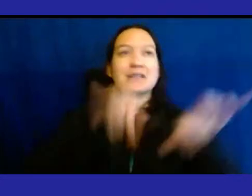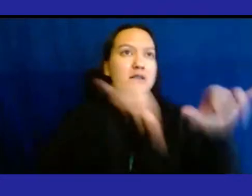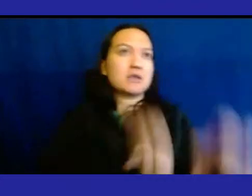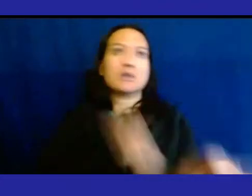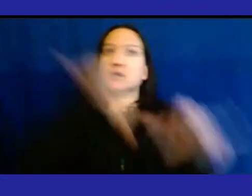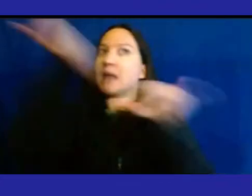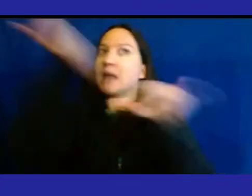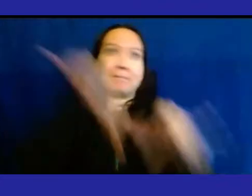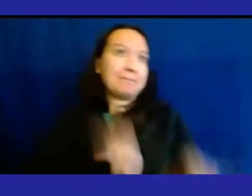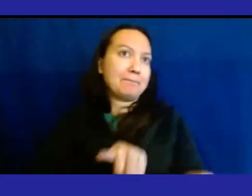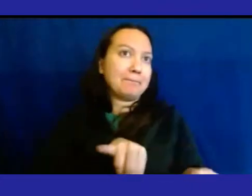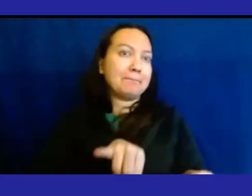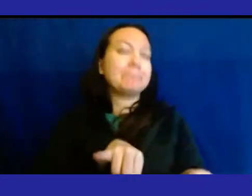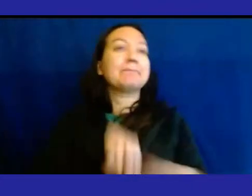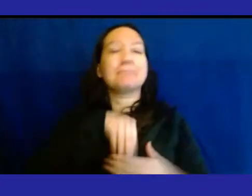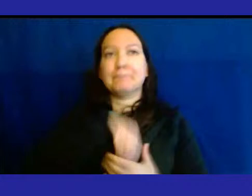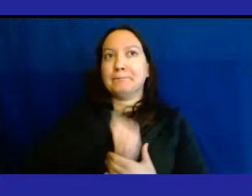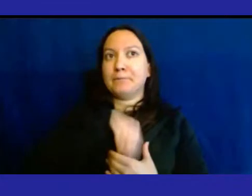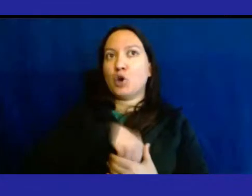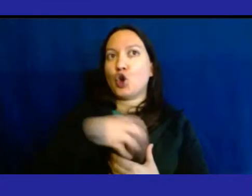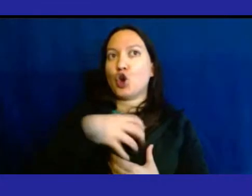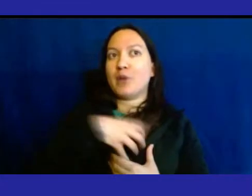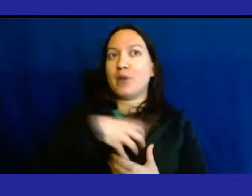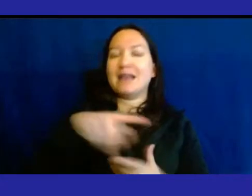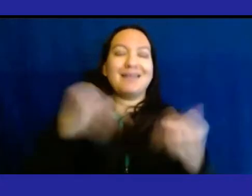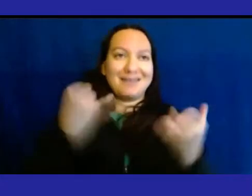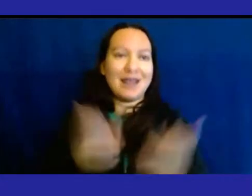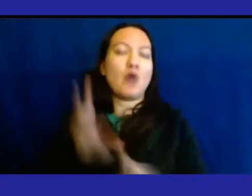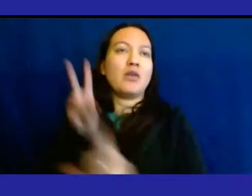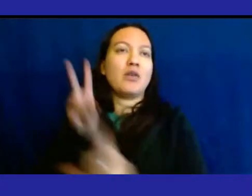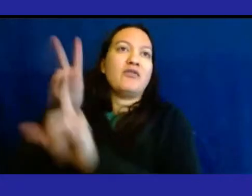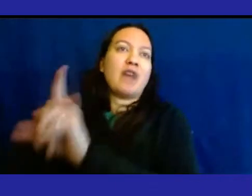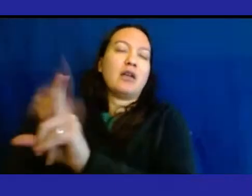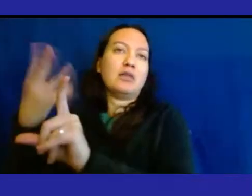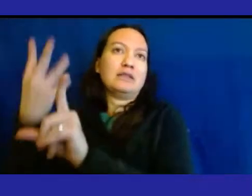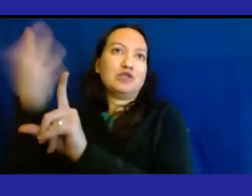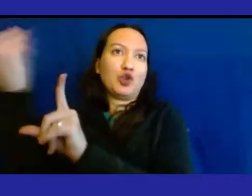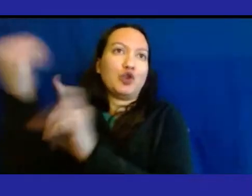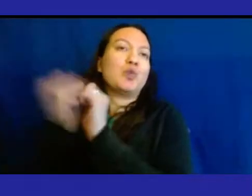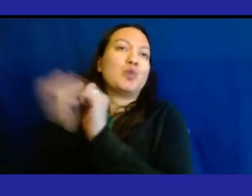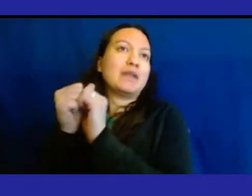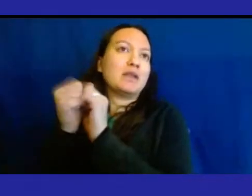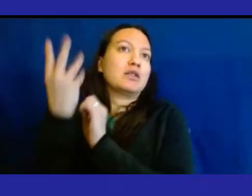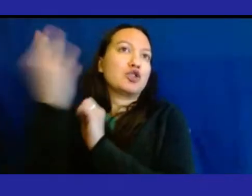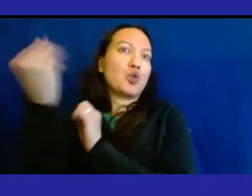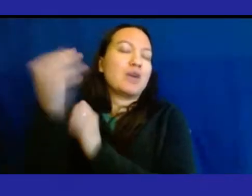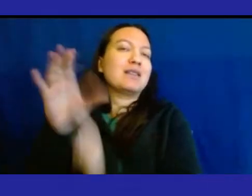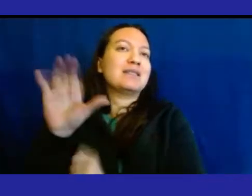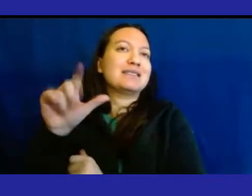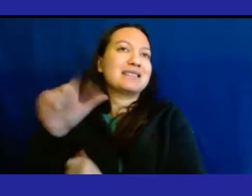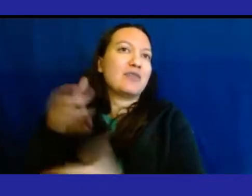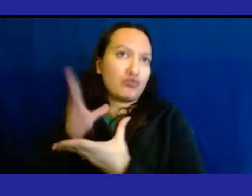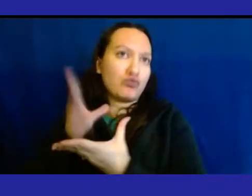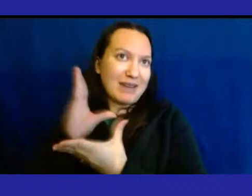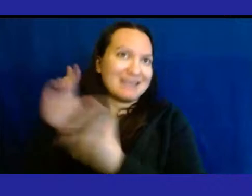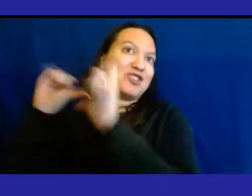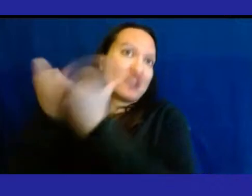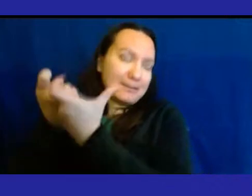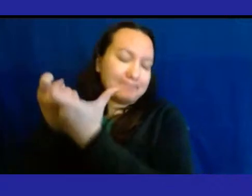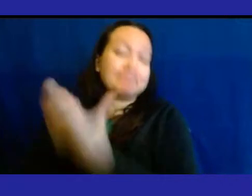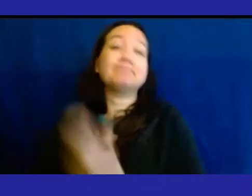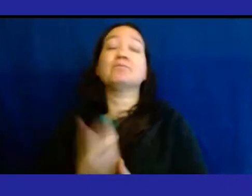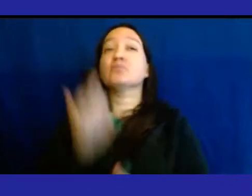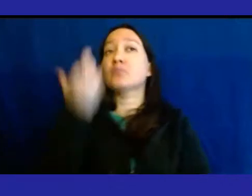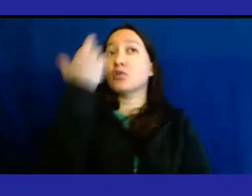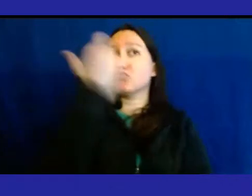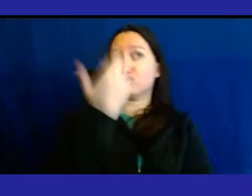was alleged internally, but they have now filed it externally with one of the external civil rights agencies. And so as a result,